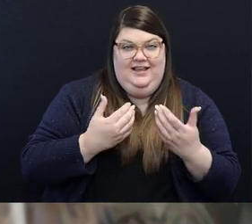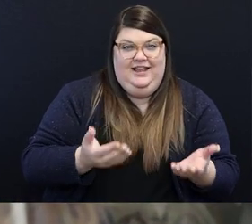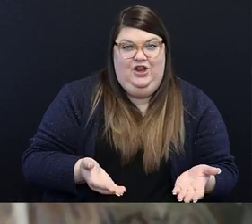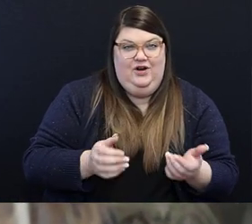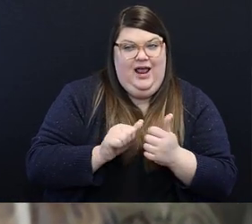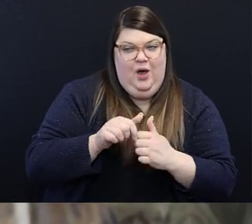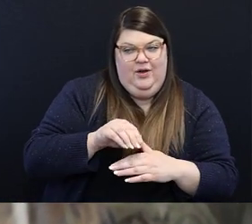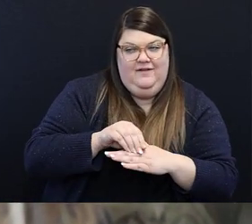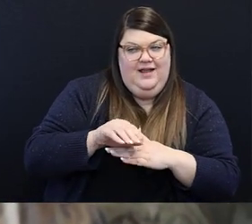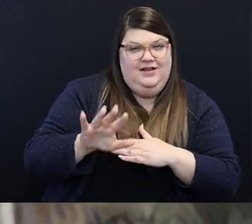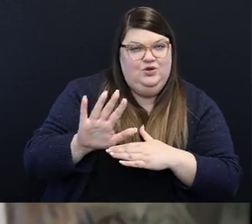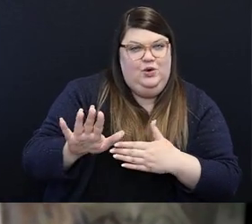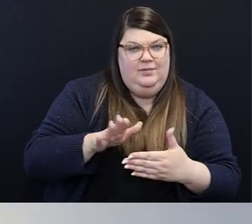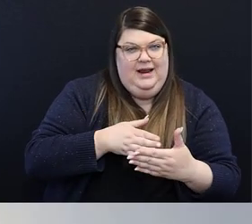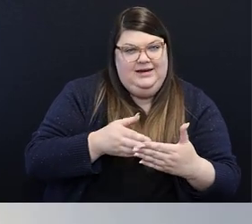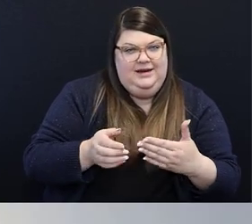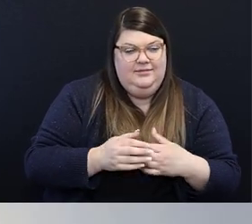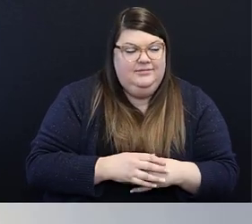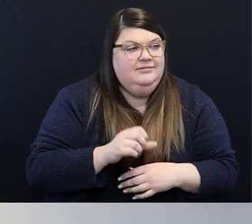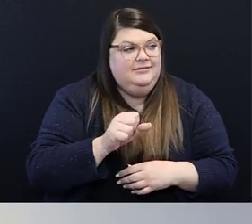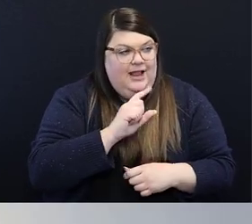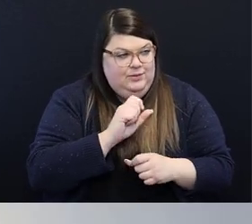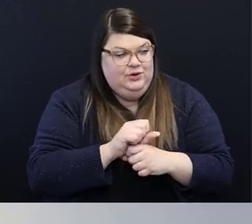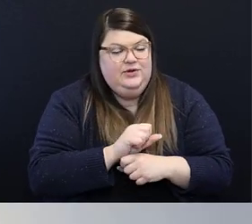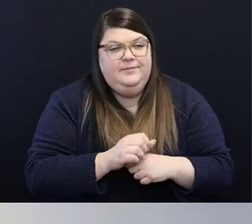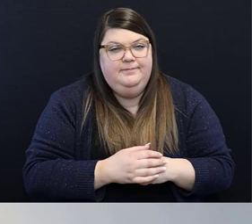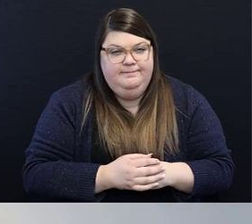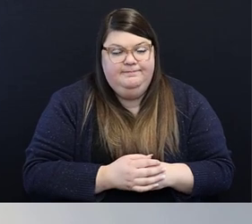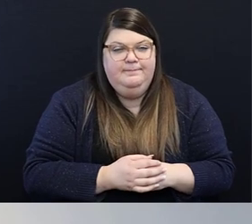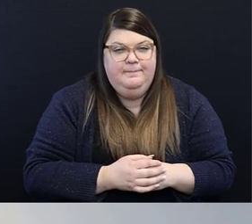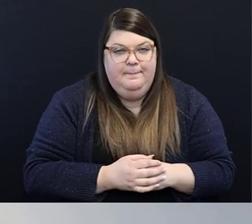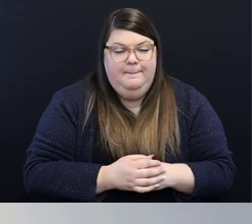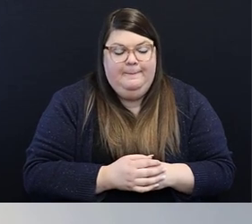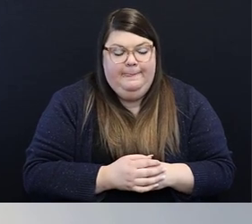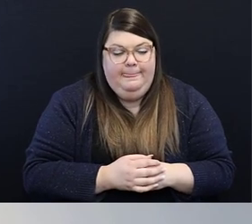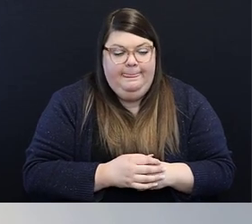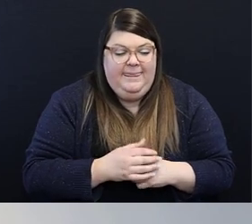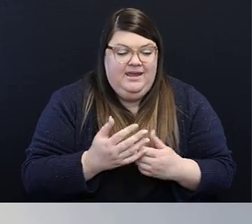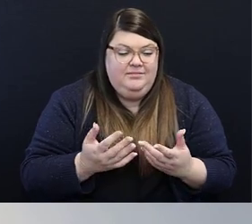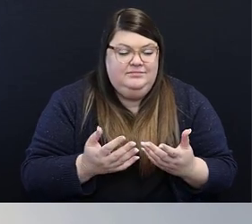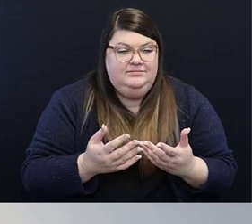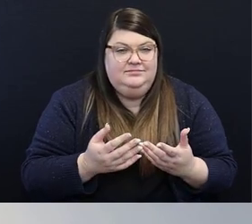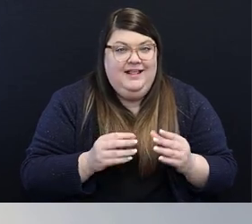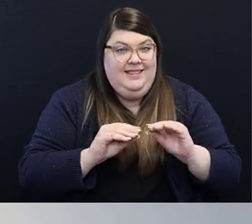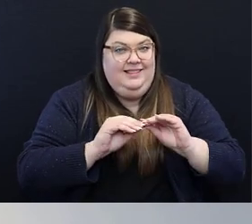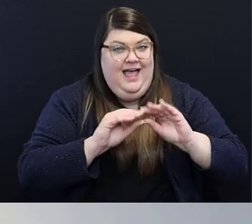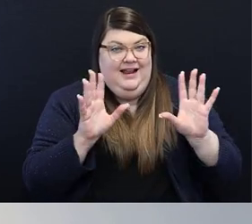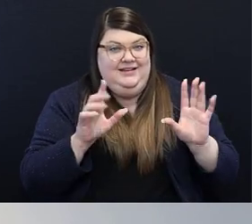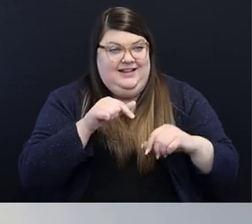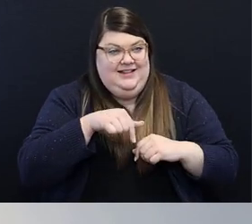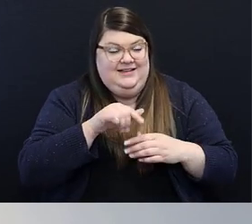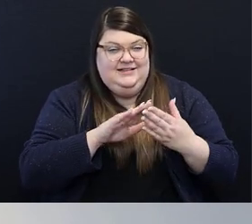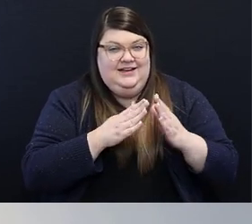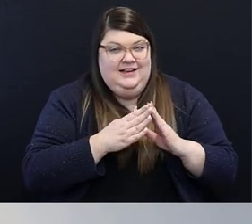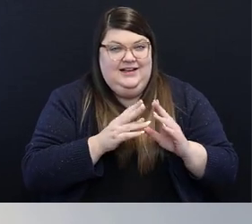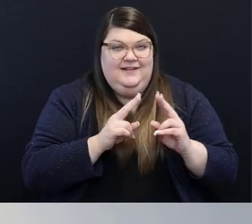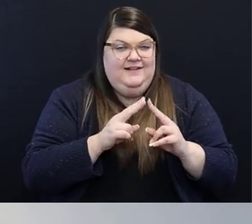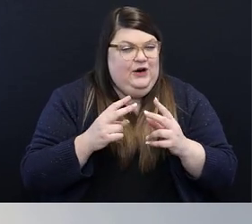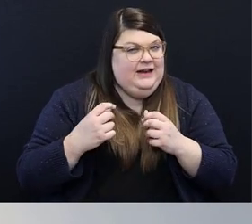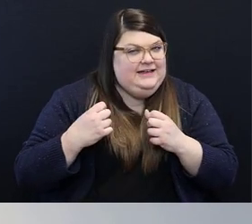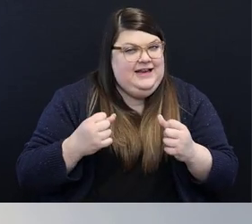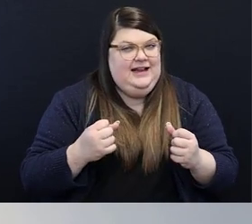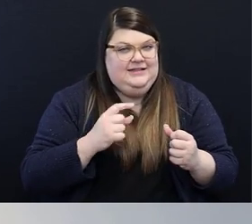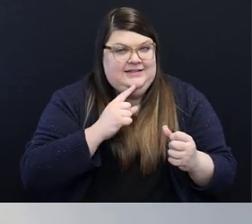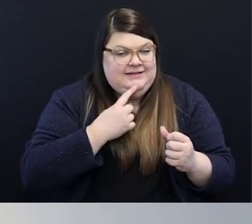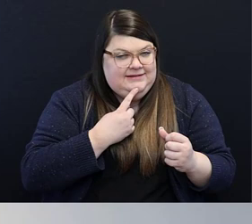living here and how that affects the paintings? Yeah, absolutely. I mean, the light in this city is really